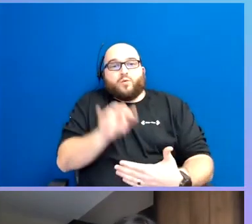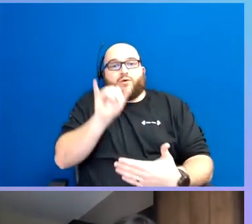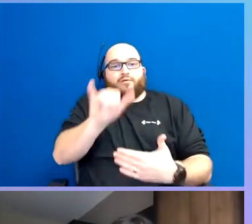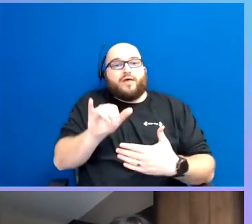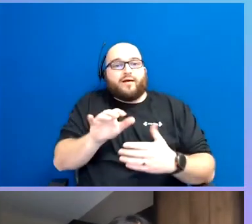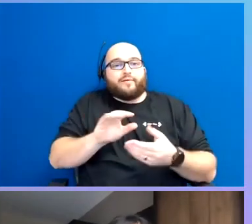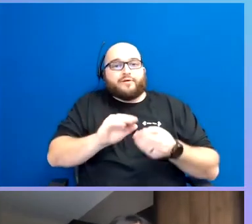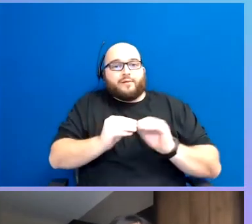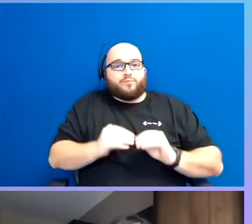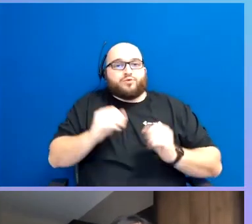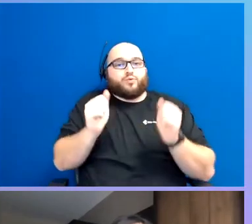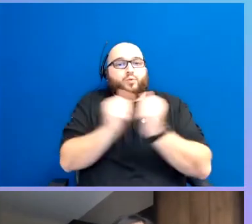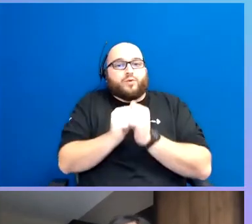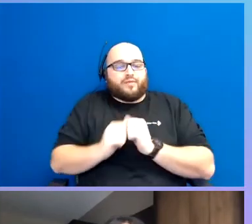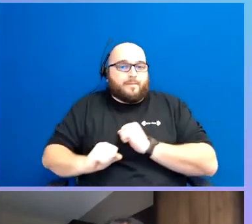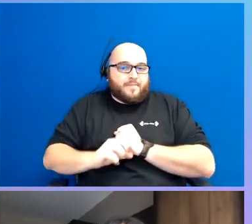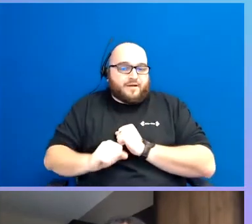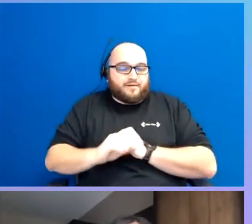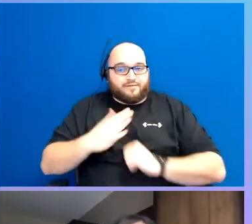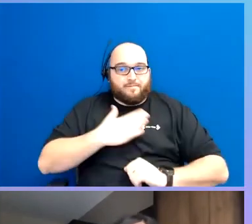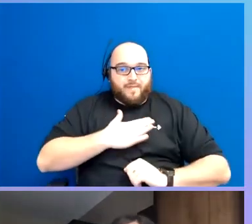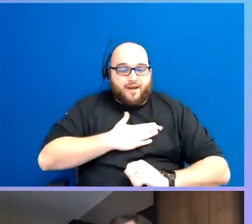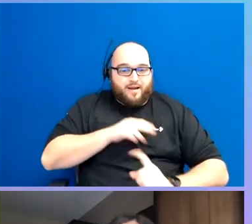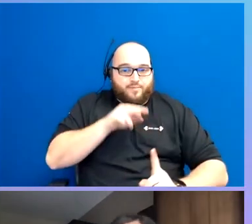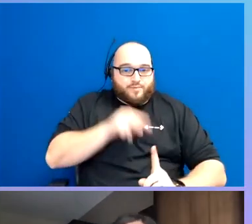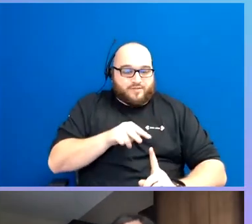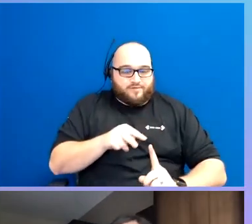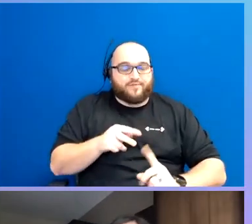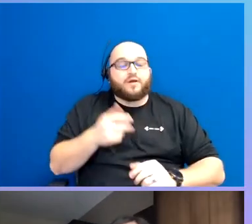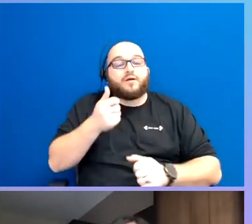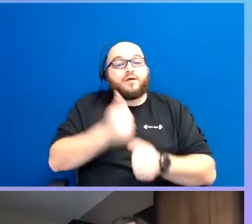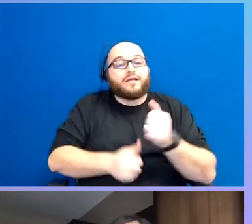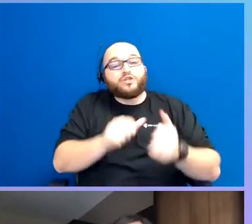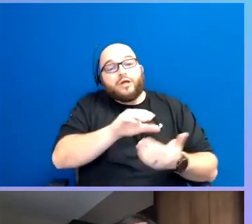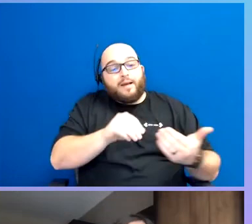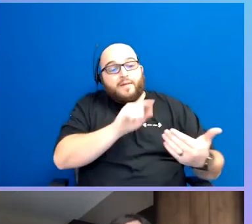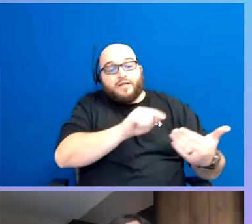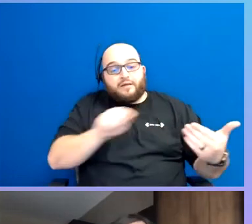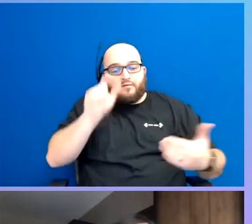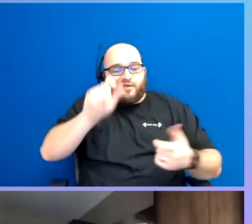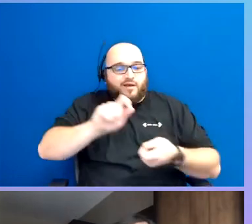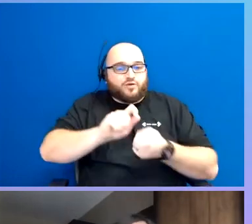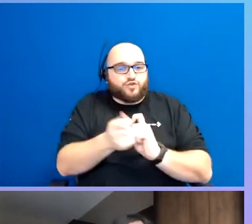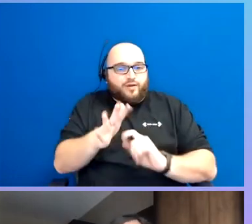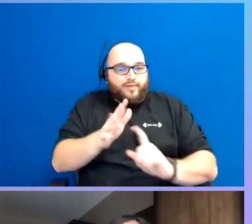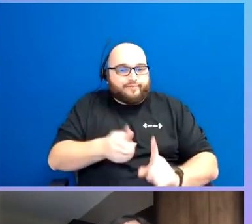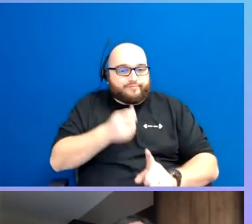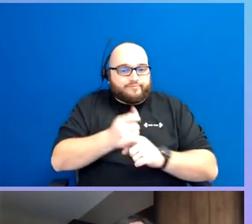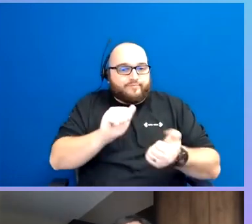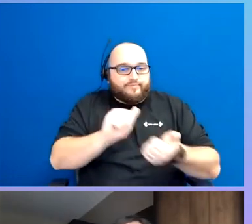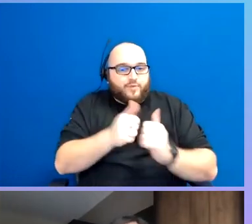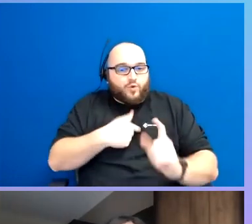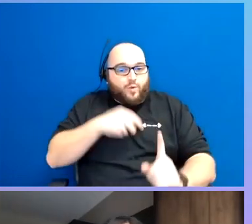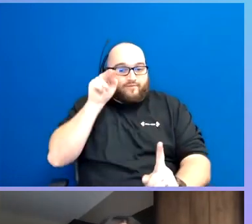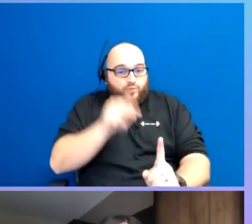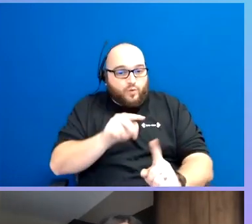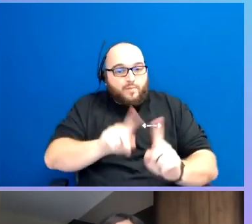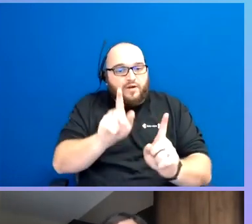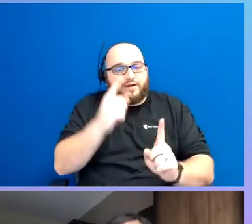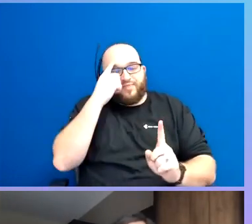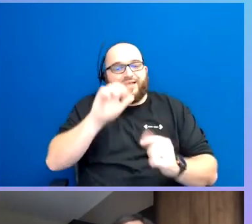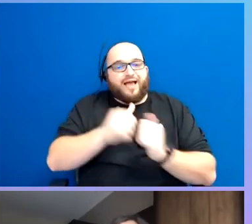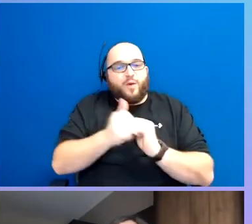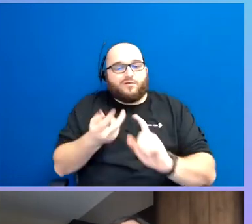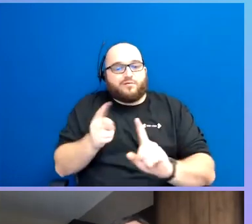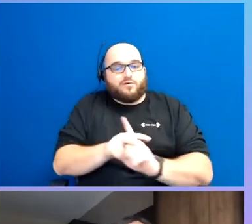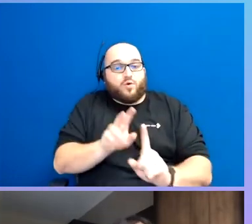my perspective. It can change company to company, but as you're going through, think about how this applies to your nature of